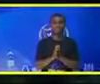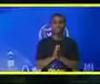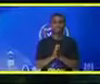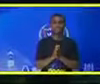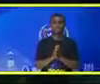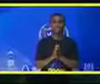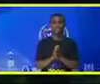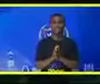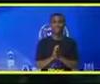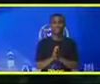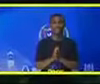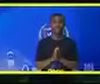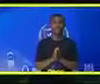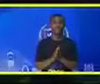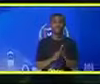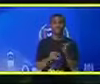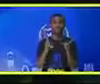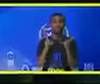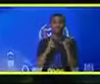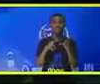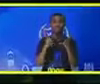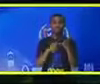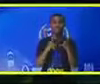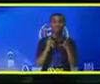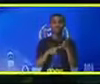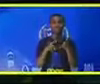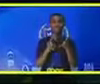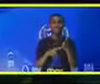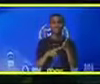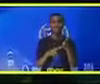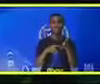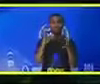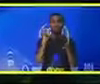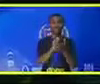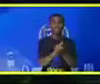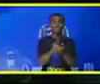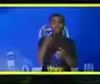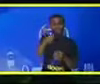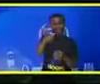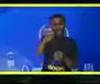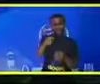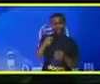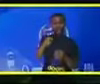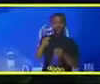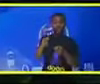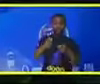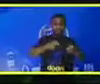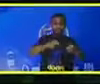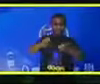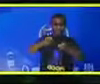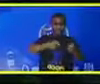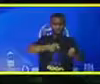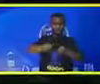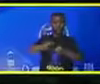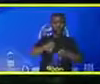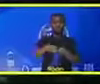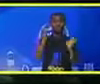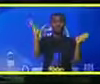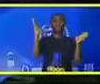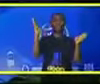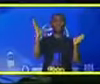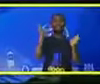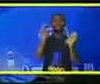The fourth key that controls open doors. Ghana, hear